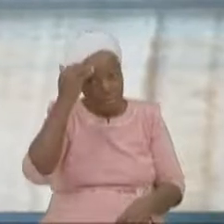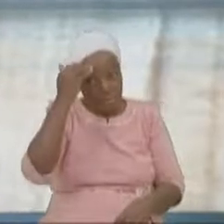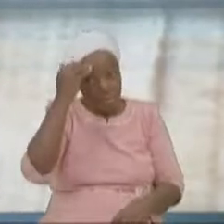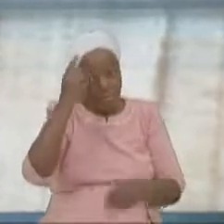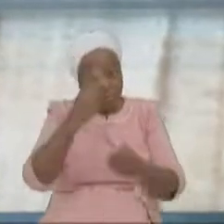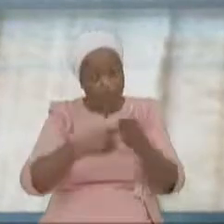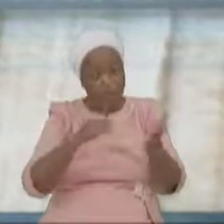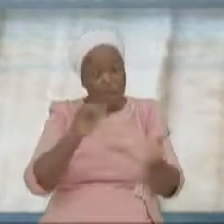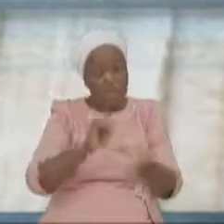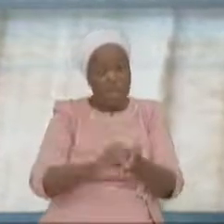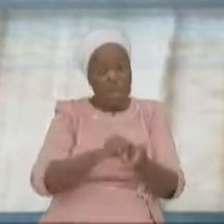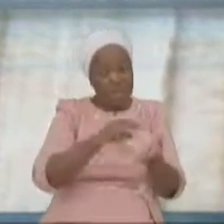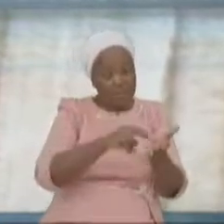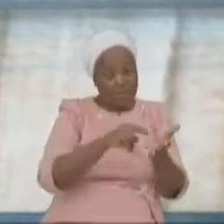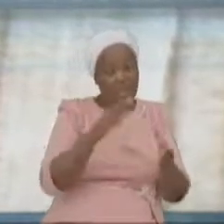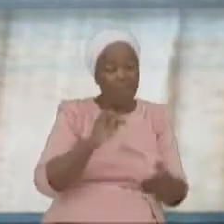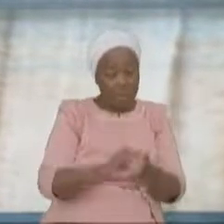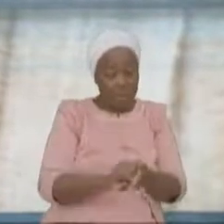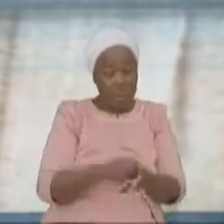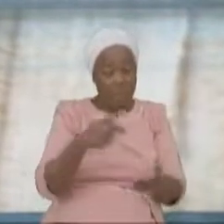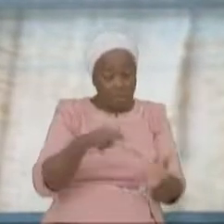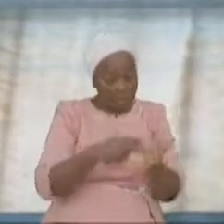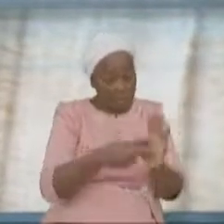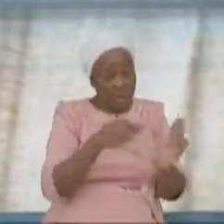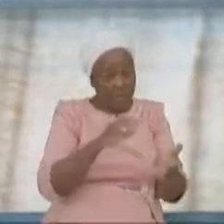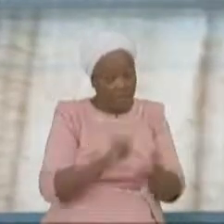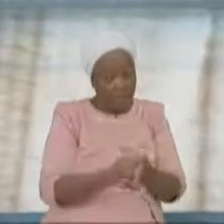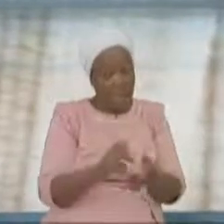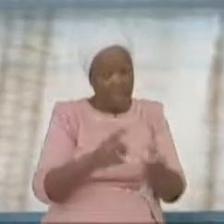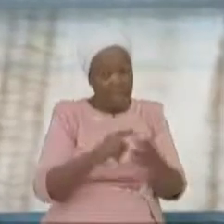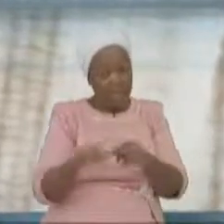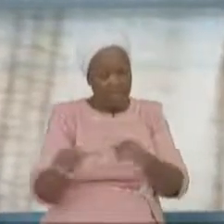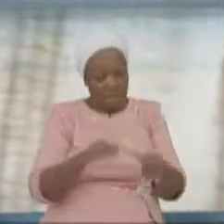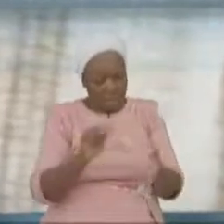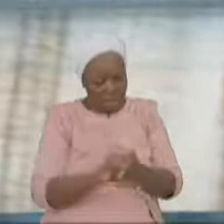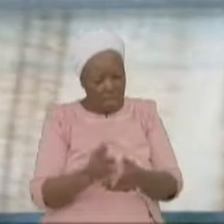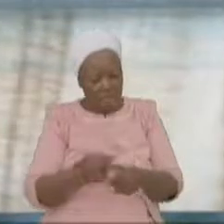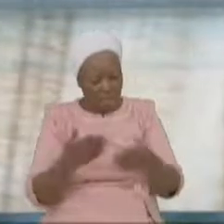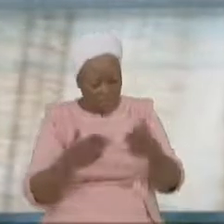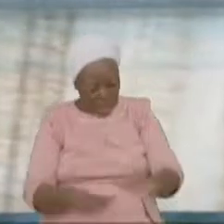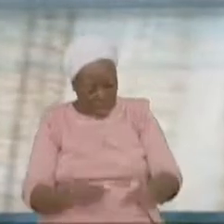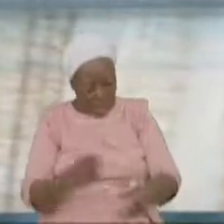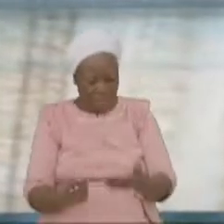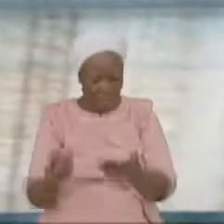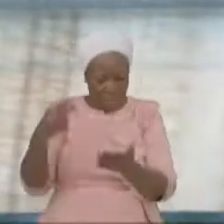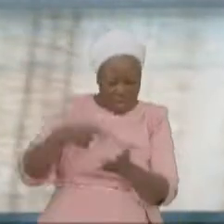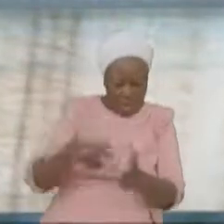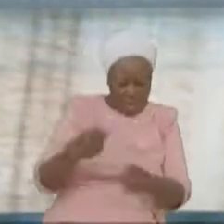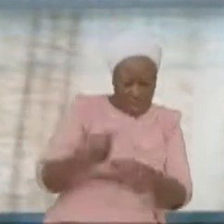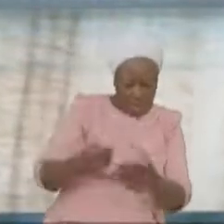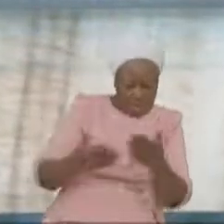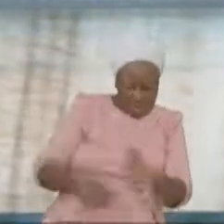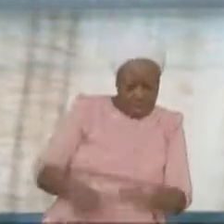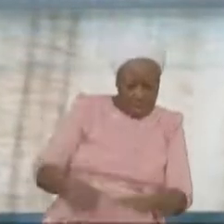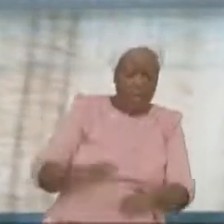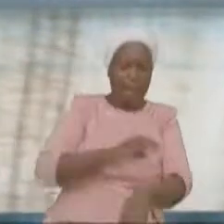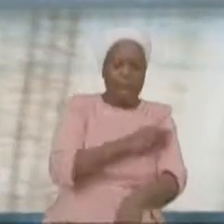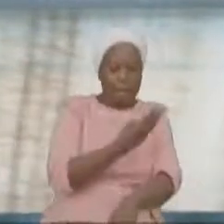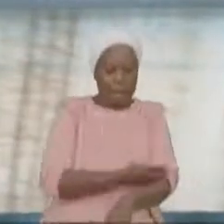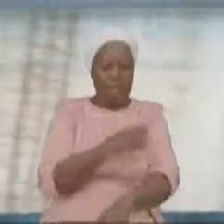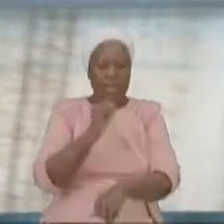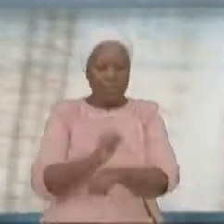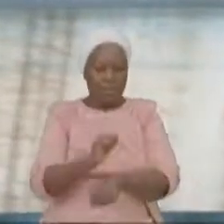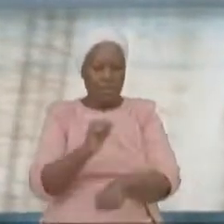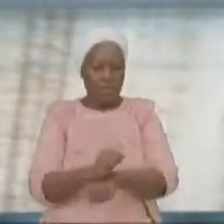meant, and you did that, you die, you rise from the dead, mighty